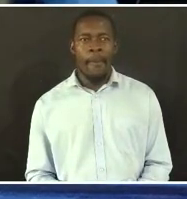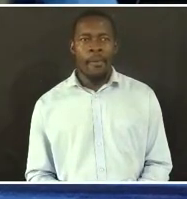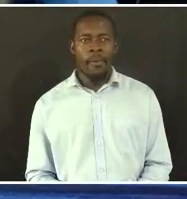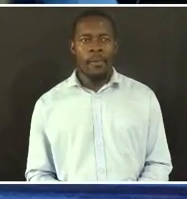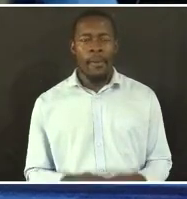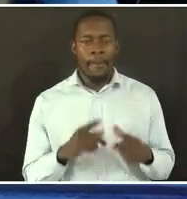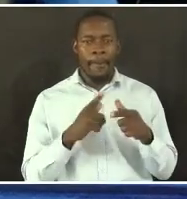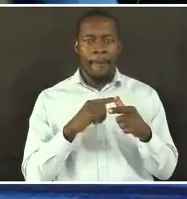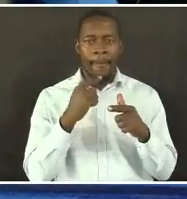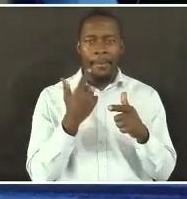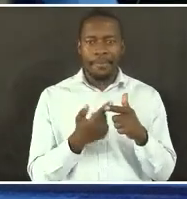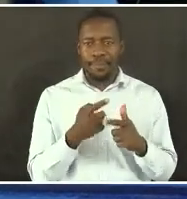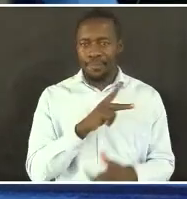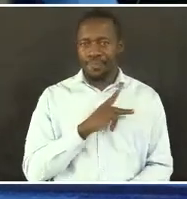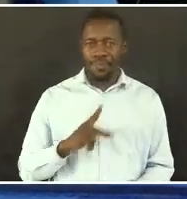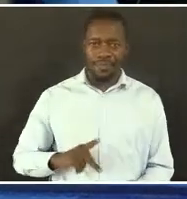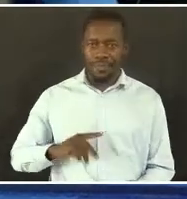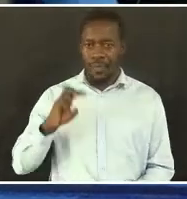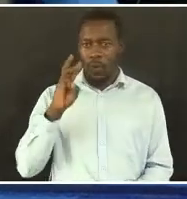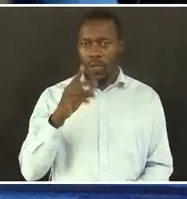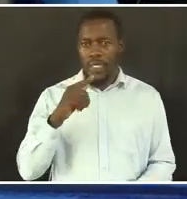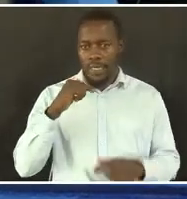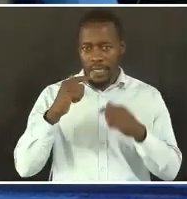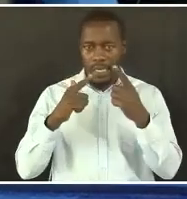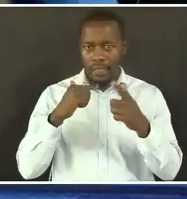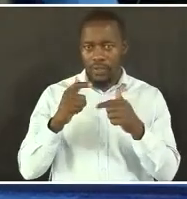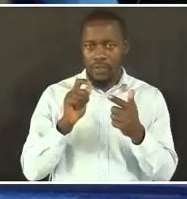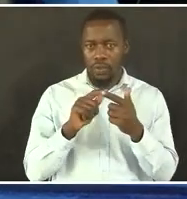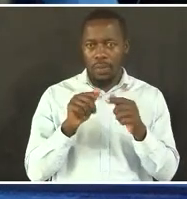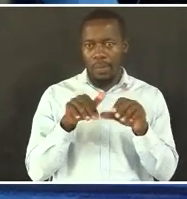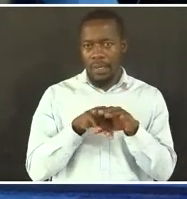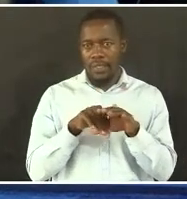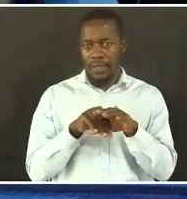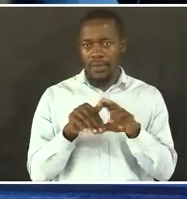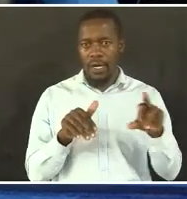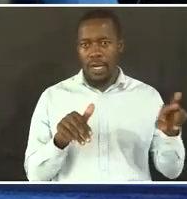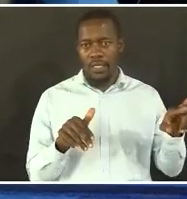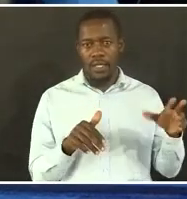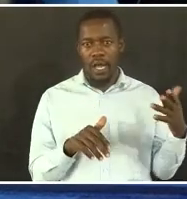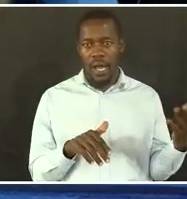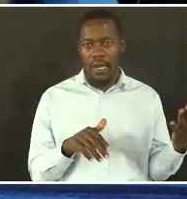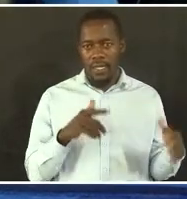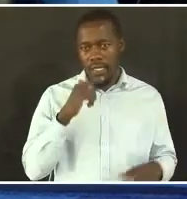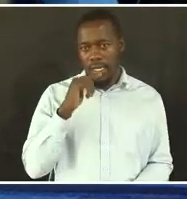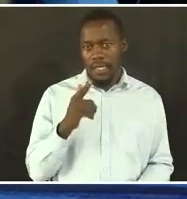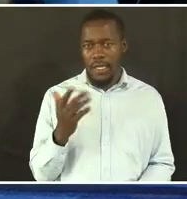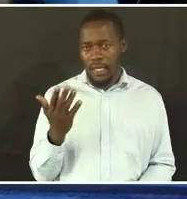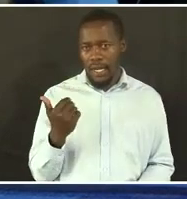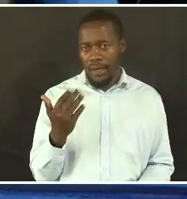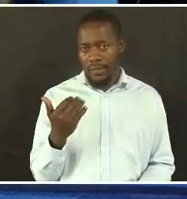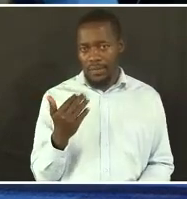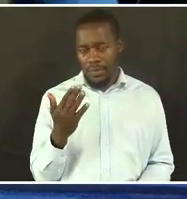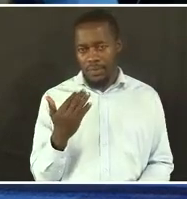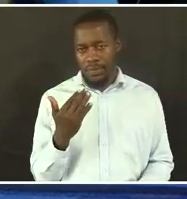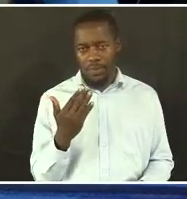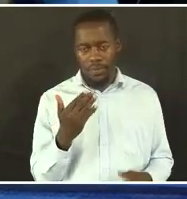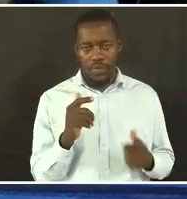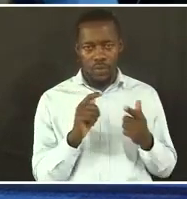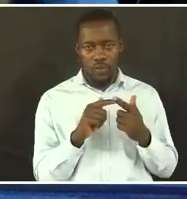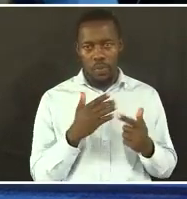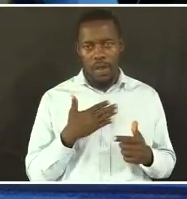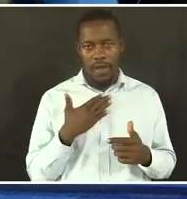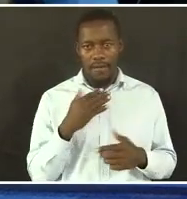those on his right hand, "Come, you blessed of my Father, inherit the kingdom prepared for you from